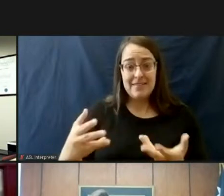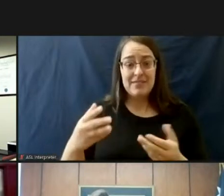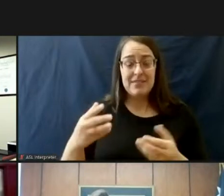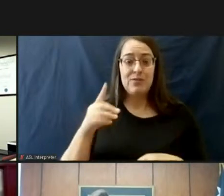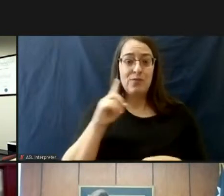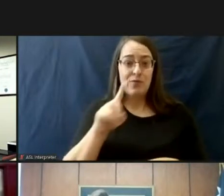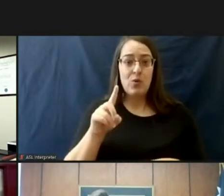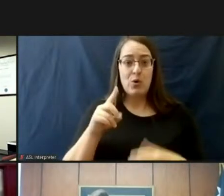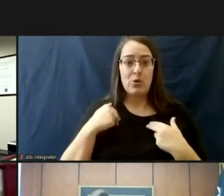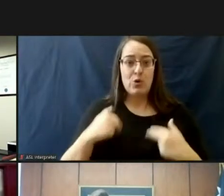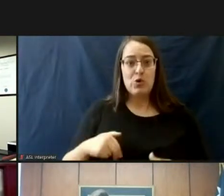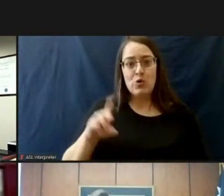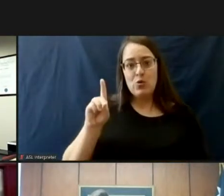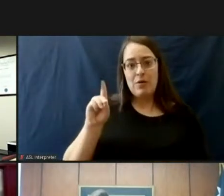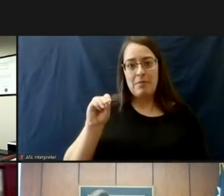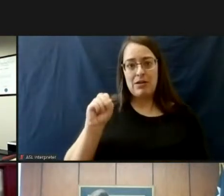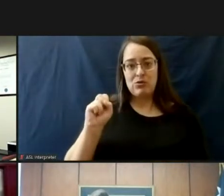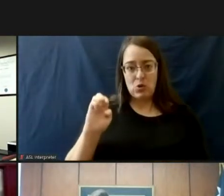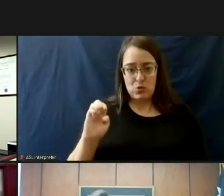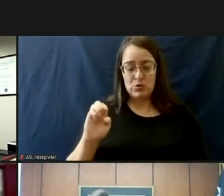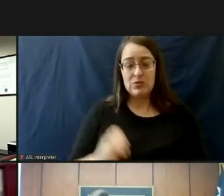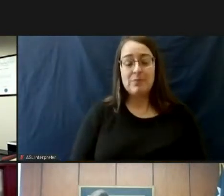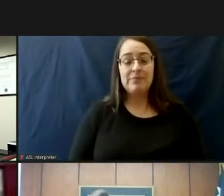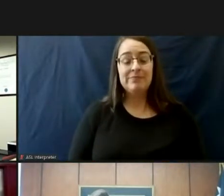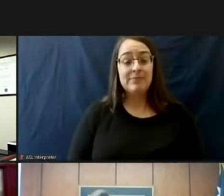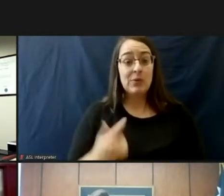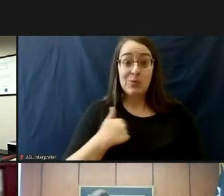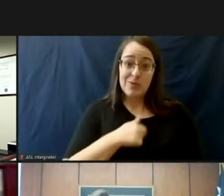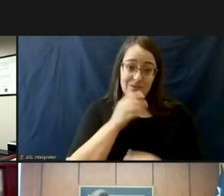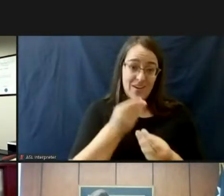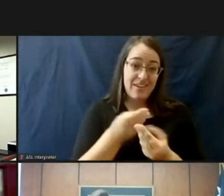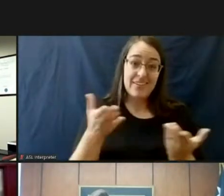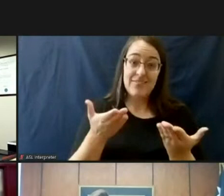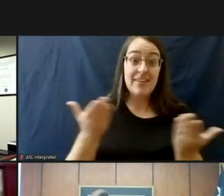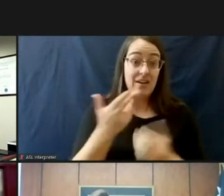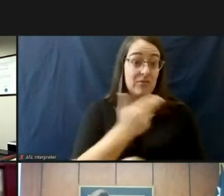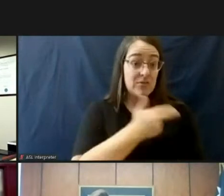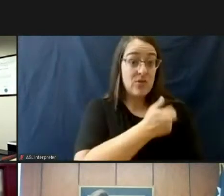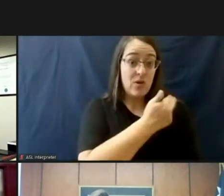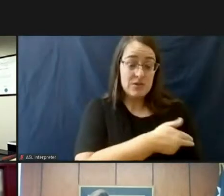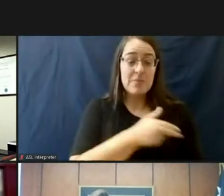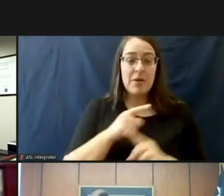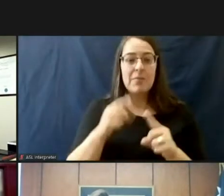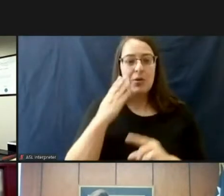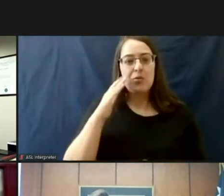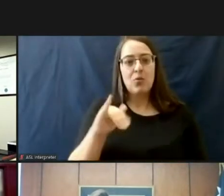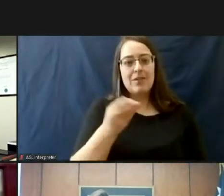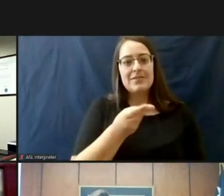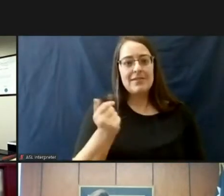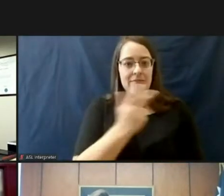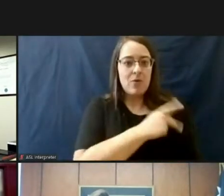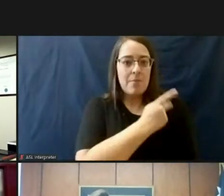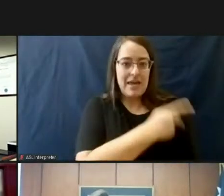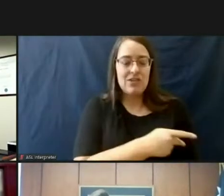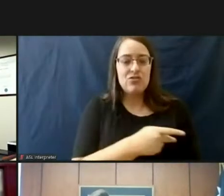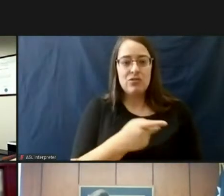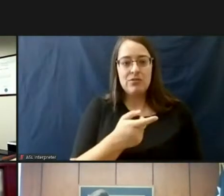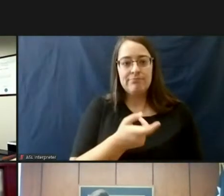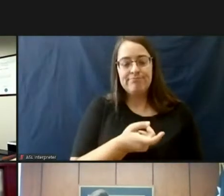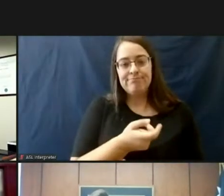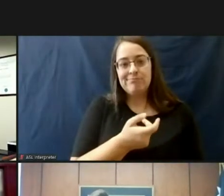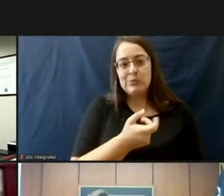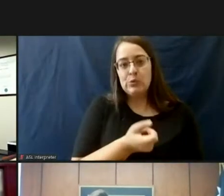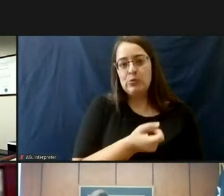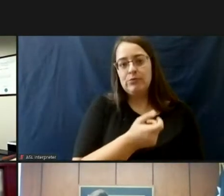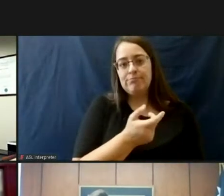doses. So we are not giving it in the hospital, but I do know that there are patients who are taking it as an outpatient.